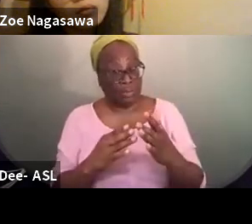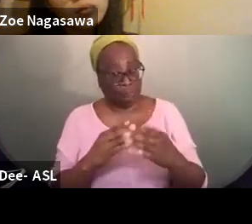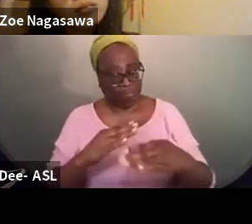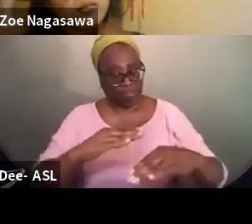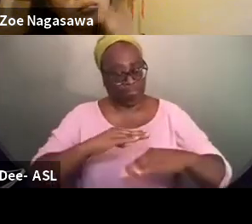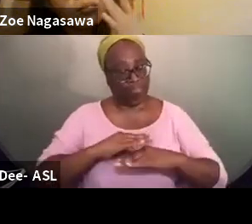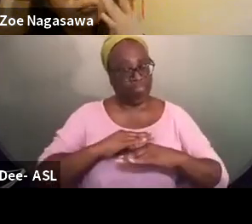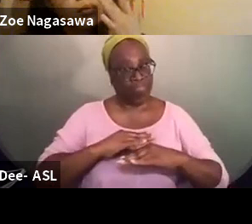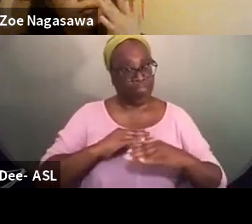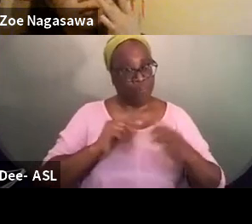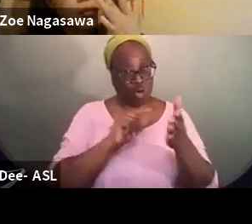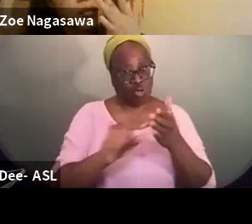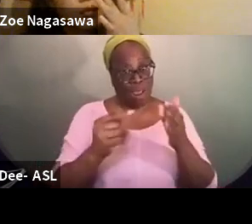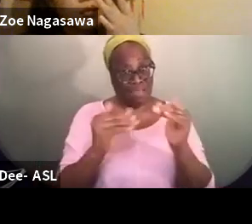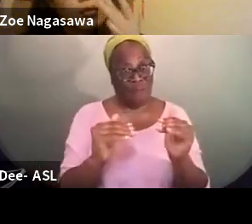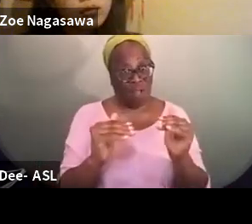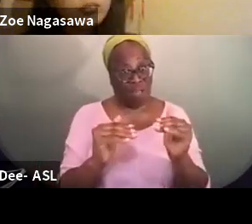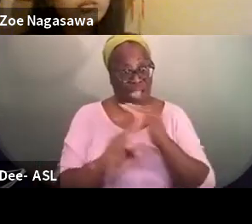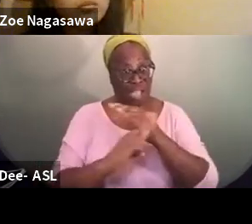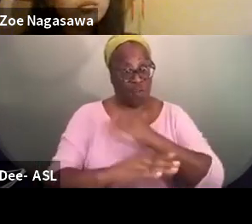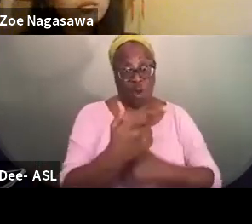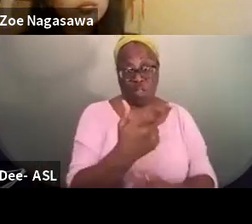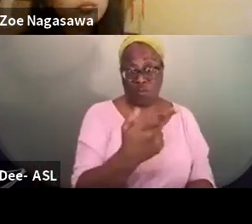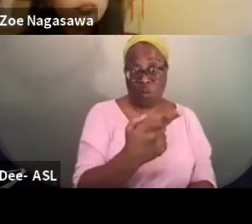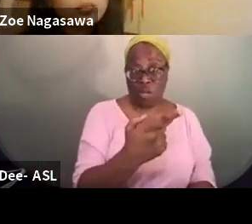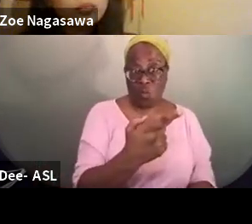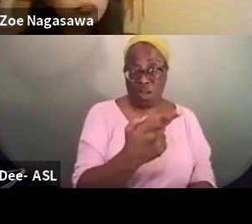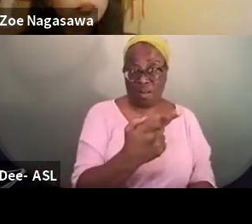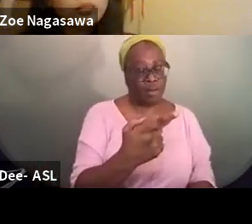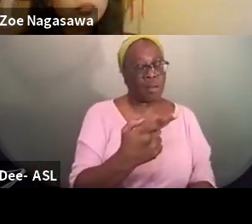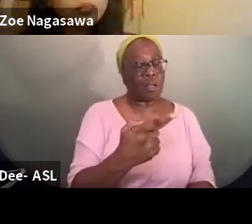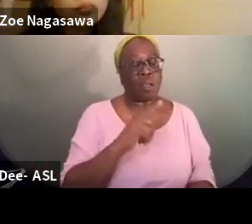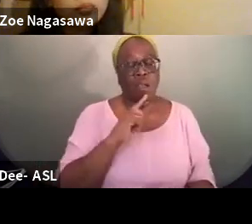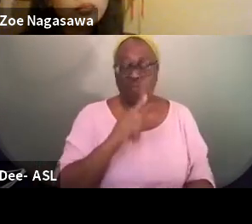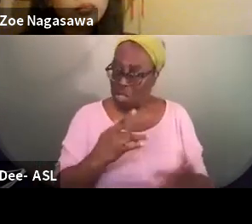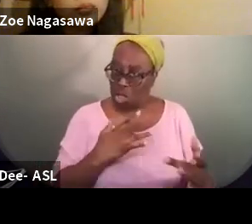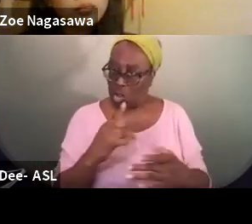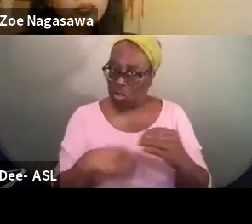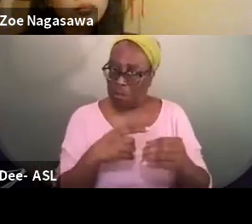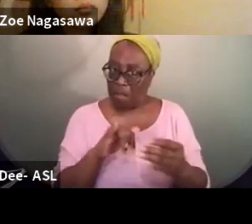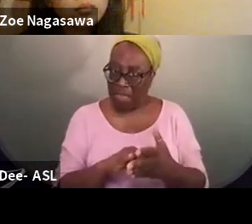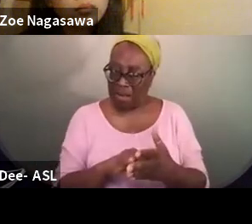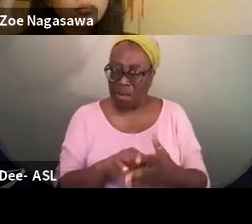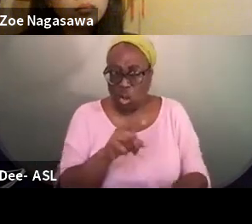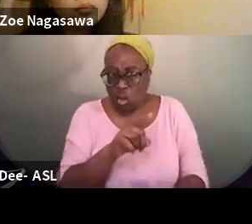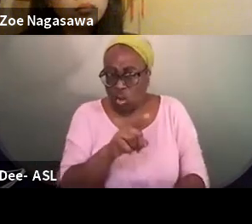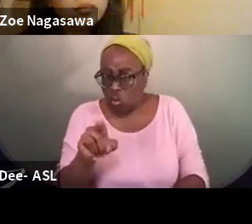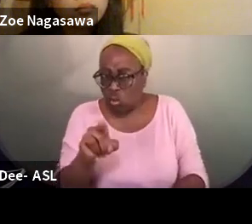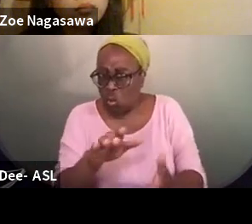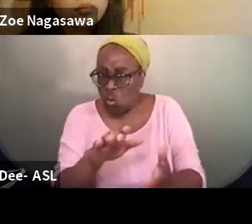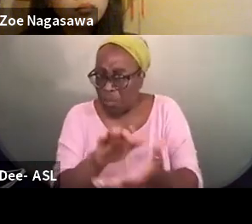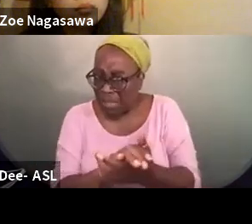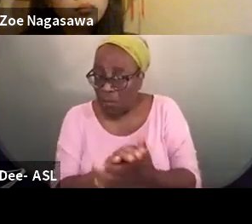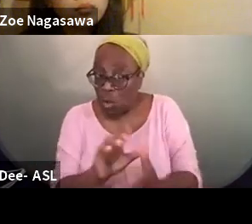question is for us to really consider this. Do we